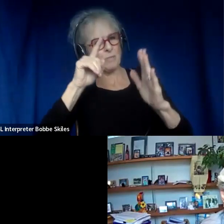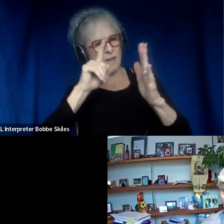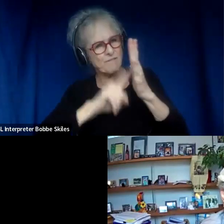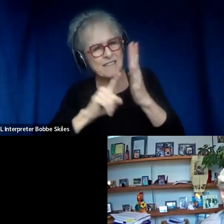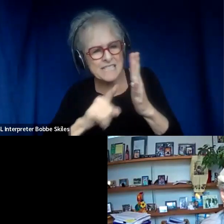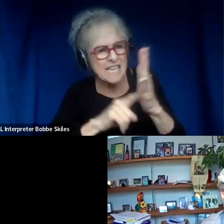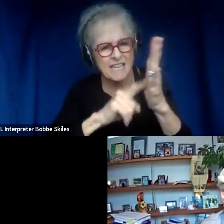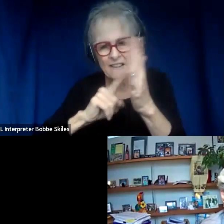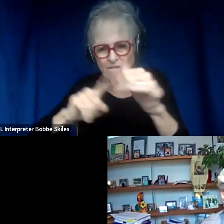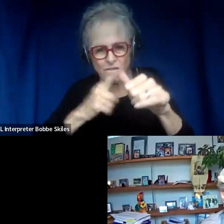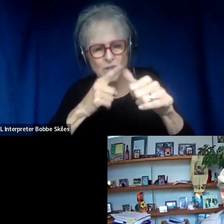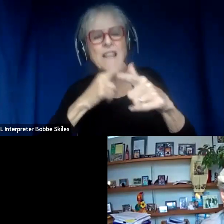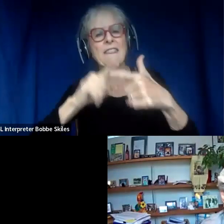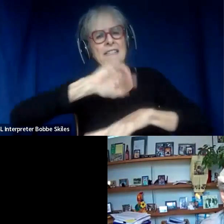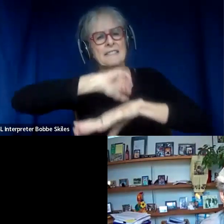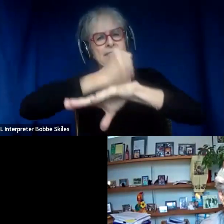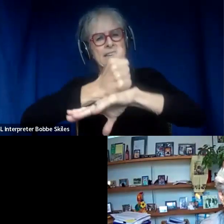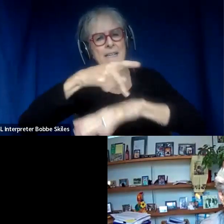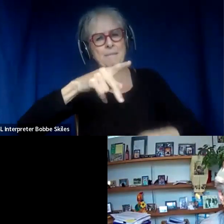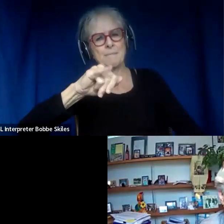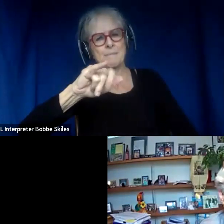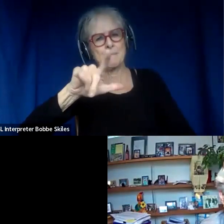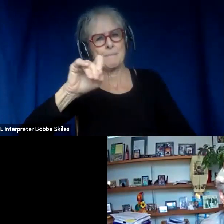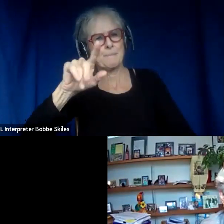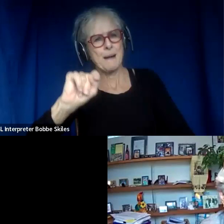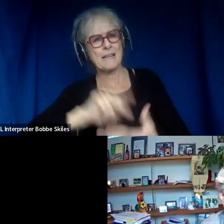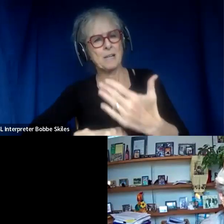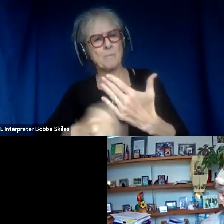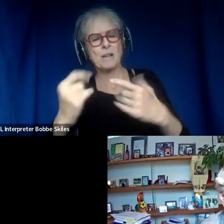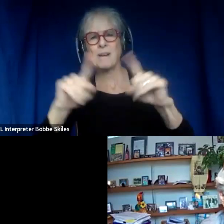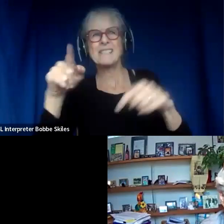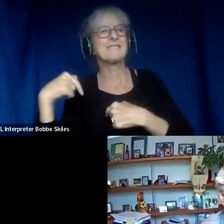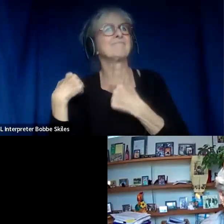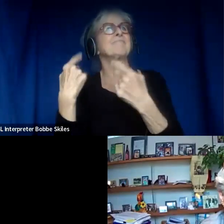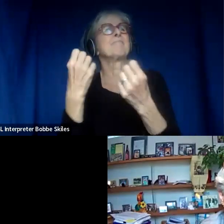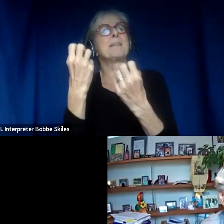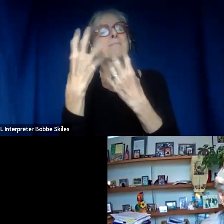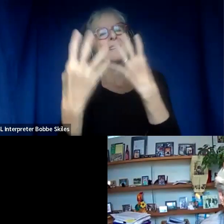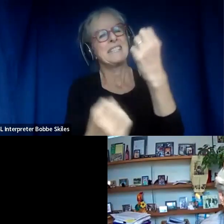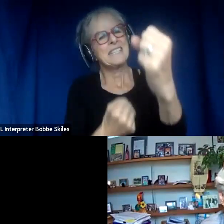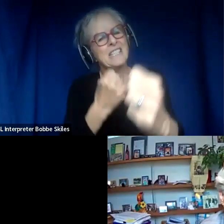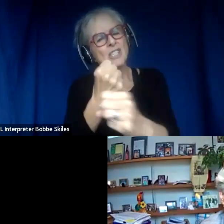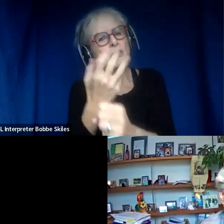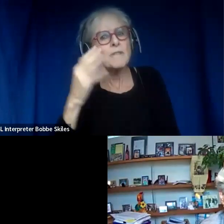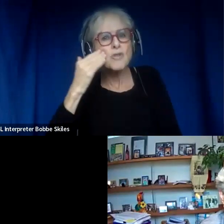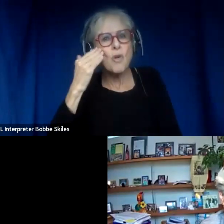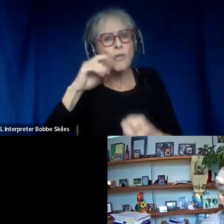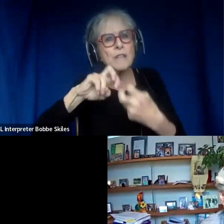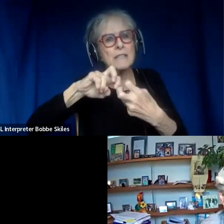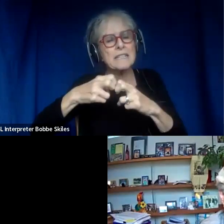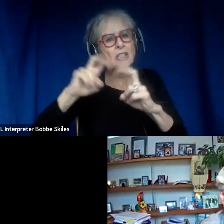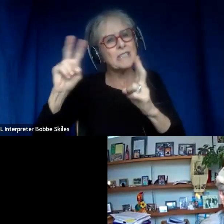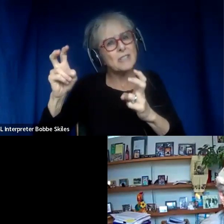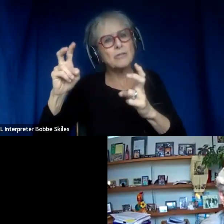then setting up some pilot projects. But it's taken us years, right? This has been a known issue for at least 10 years, if